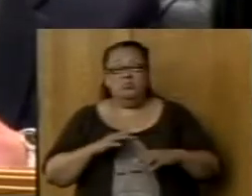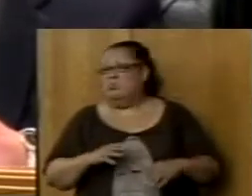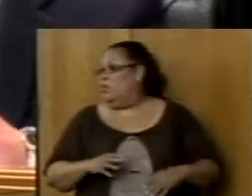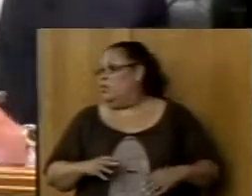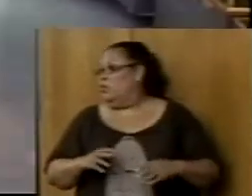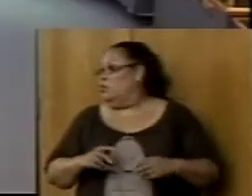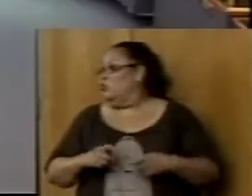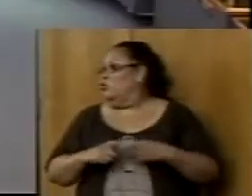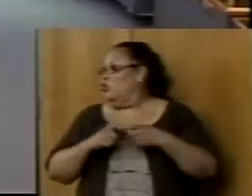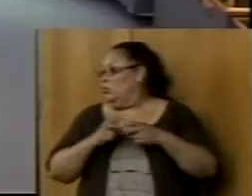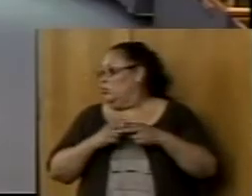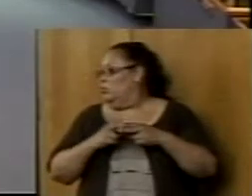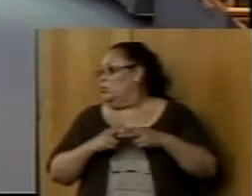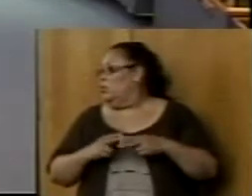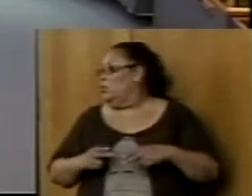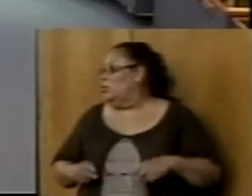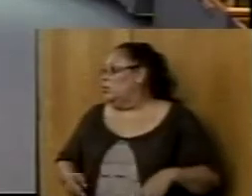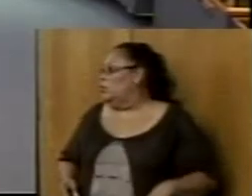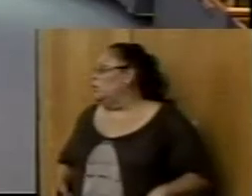short recess.